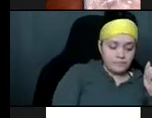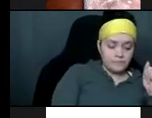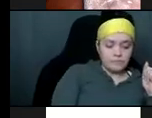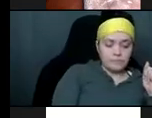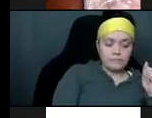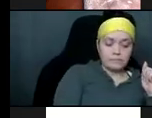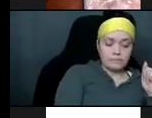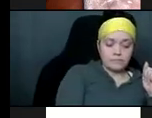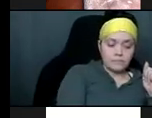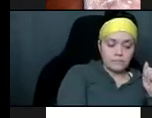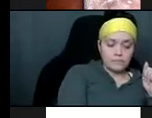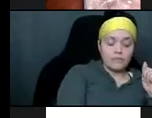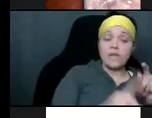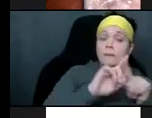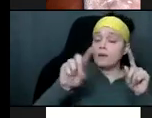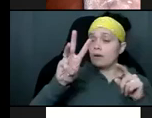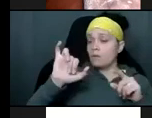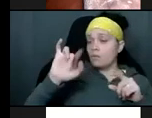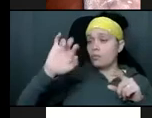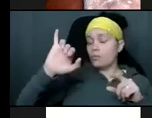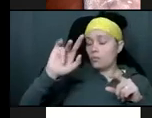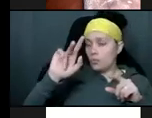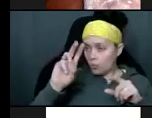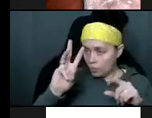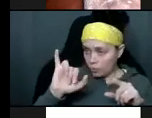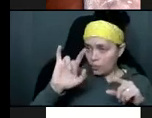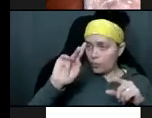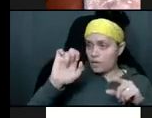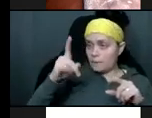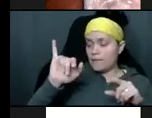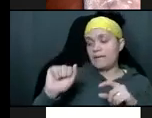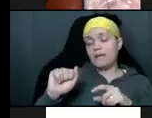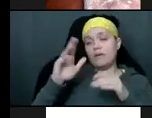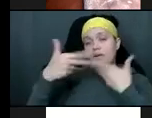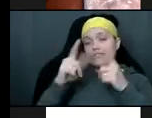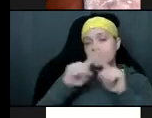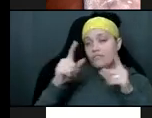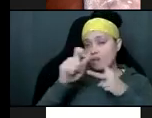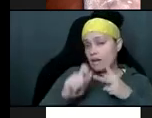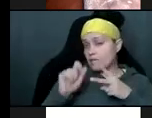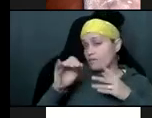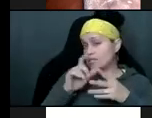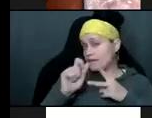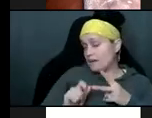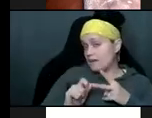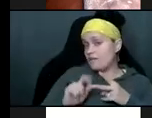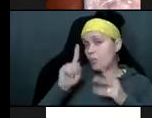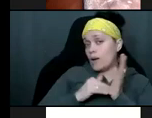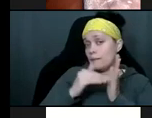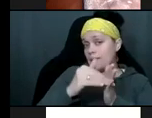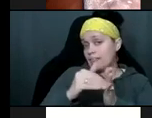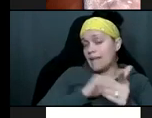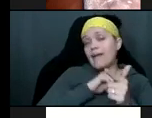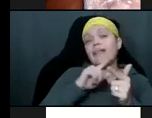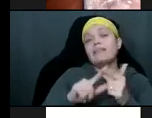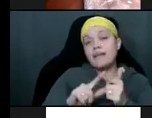But Wikipedia offers a different option by a different definition. If you take a city of at least 1,000,000 and then have to